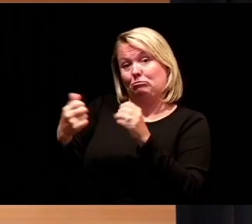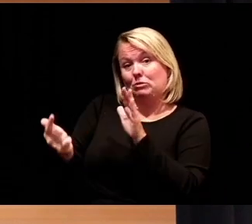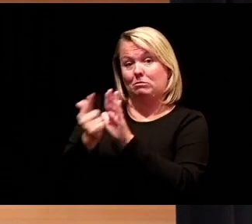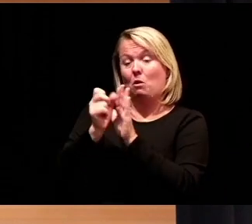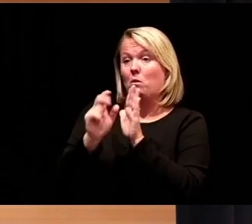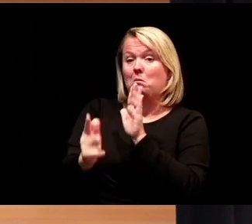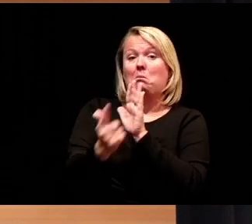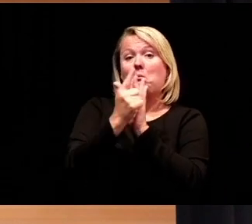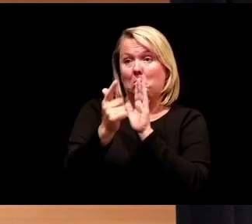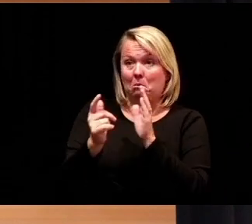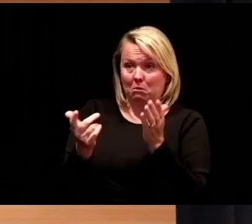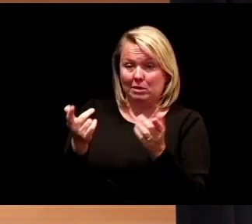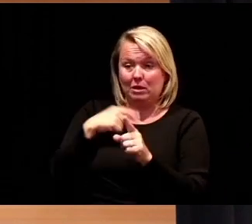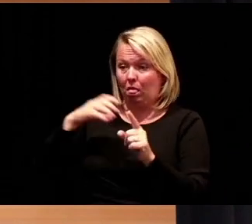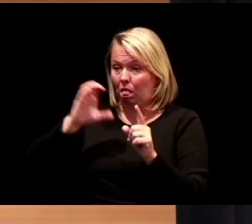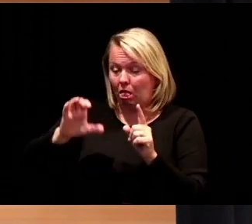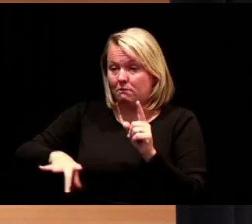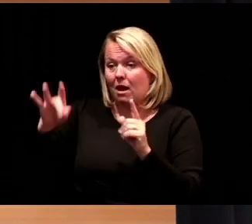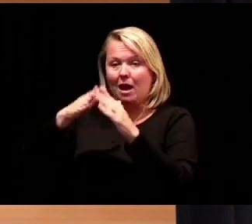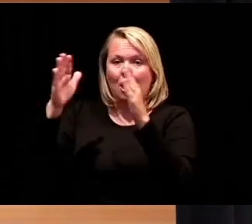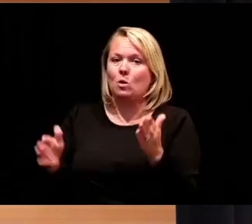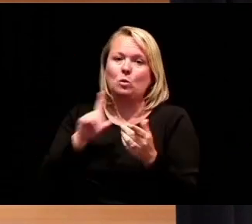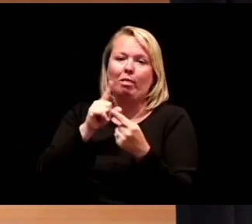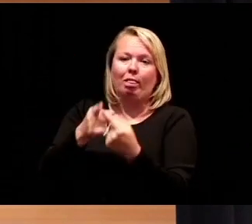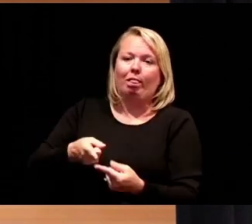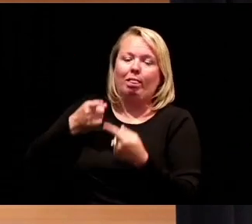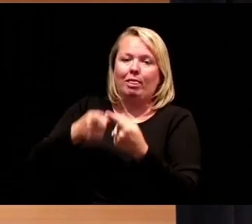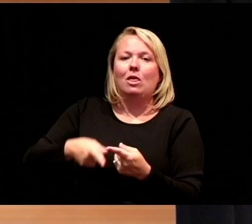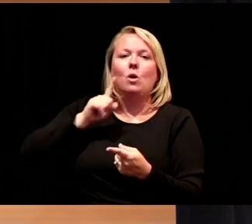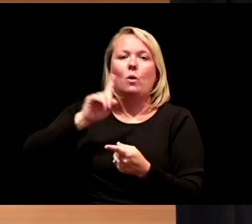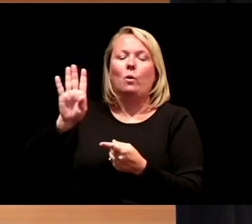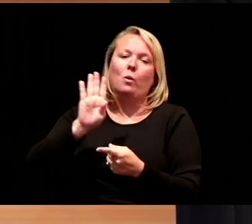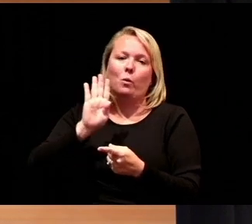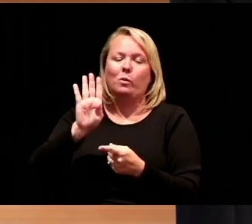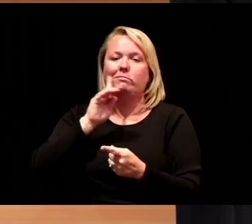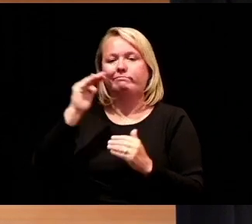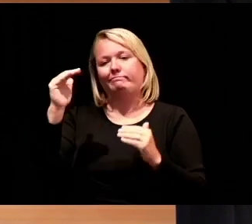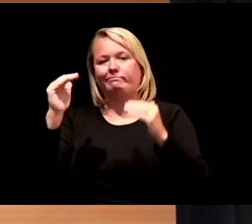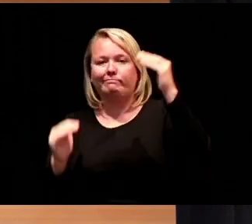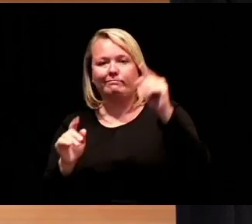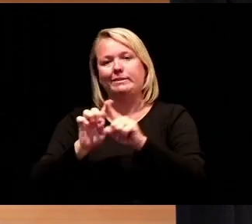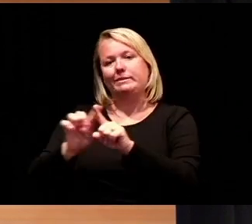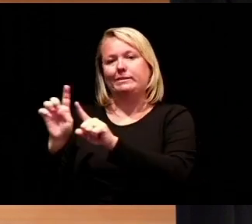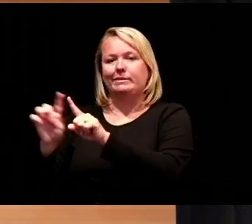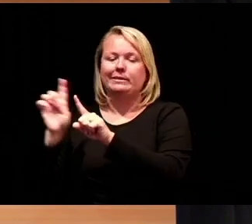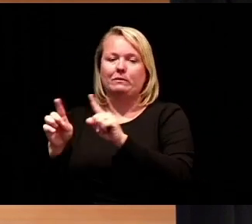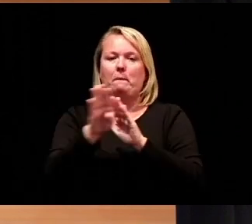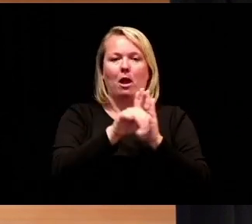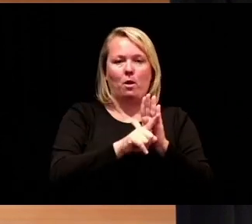of designed with a different kind of situation in mind. But also to add that the lack of education,